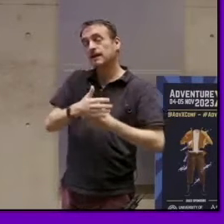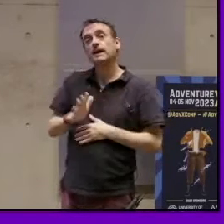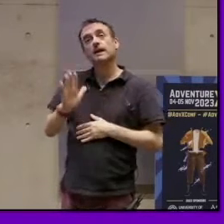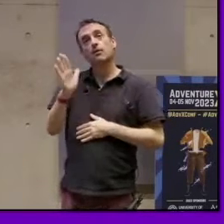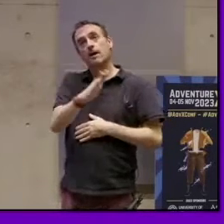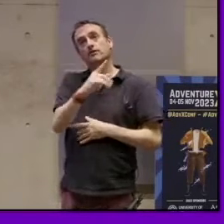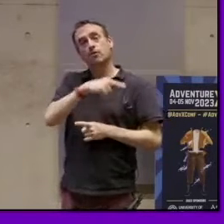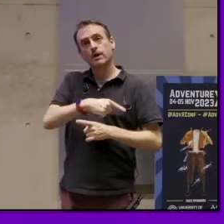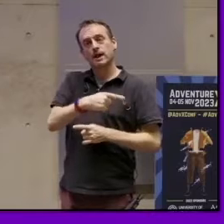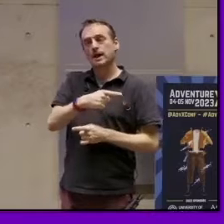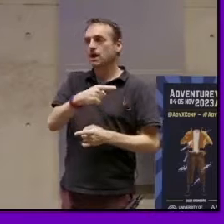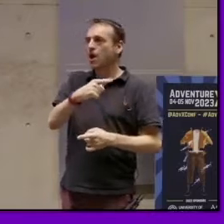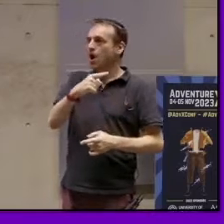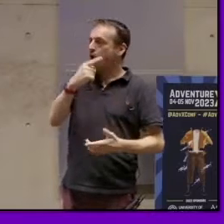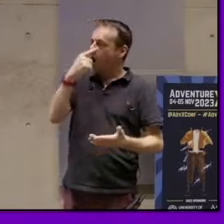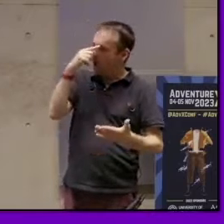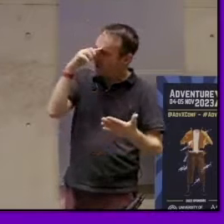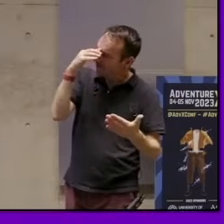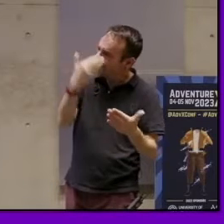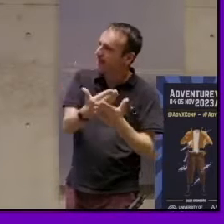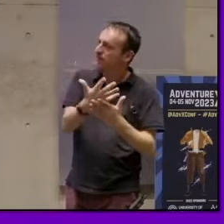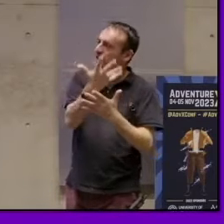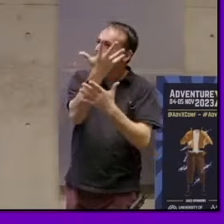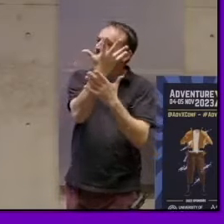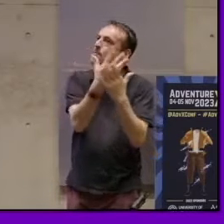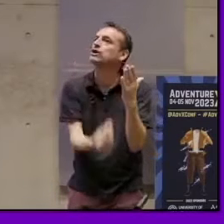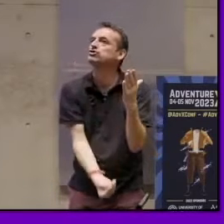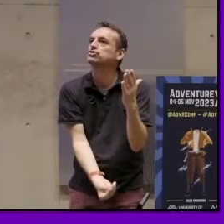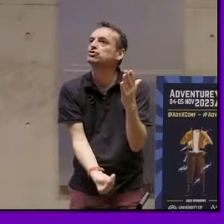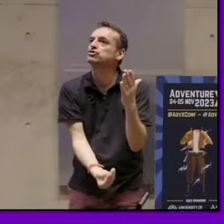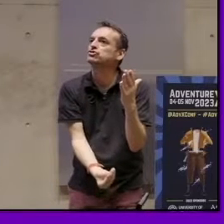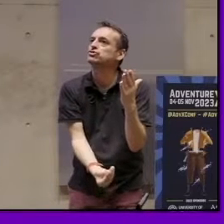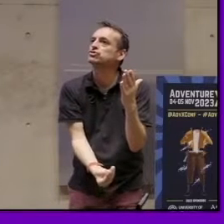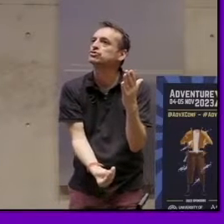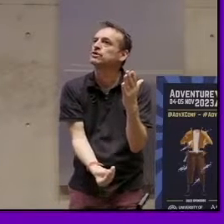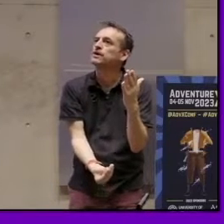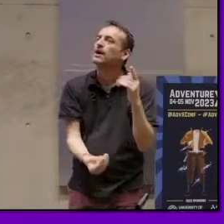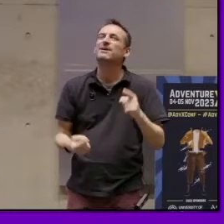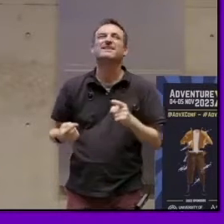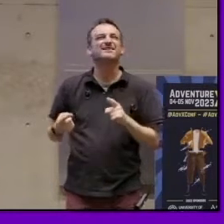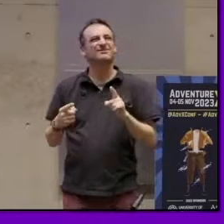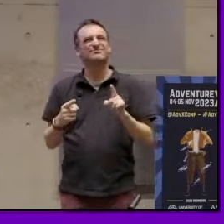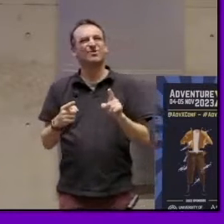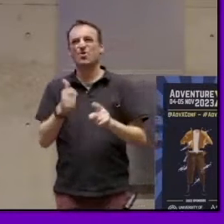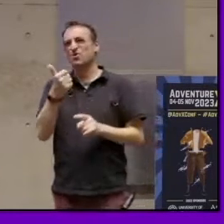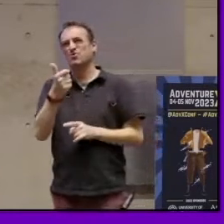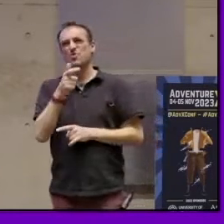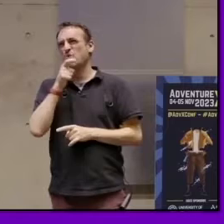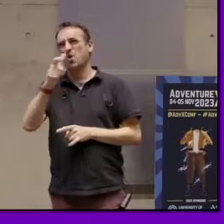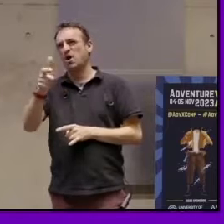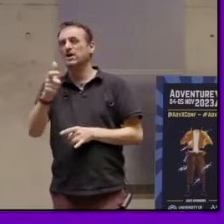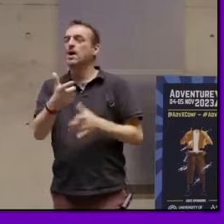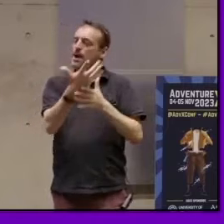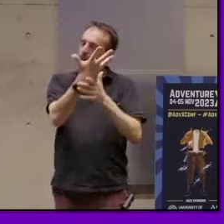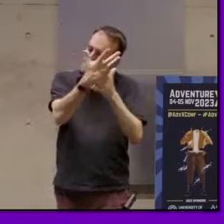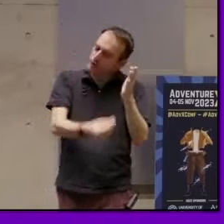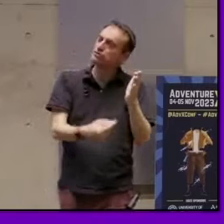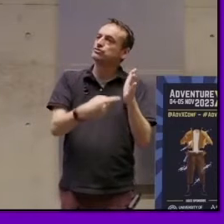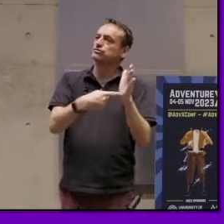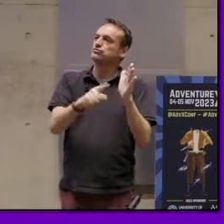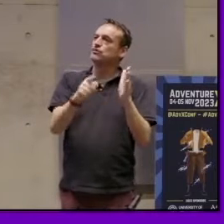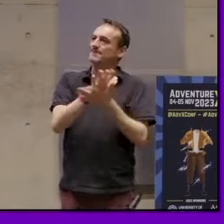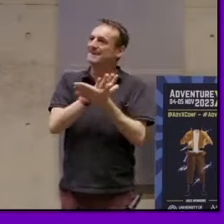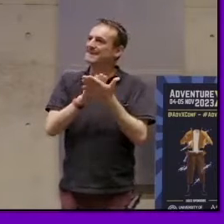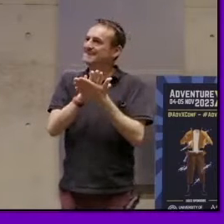obsessed with immersion, not in the sense, and we all know that immersion is a terrible word in this context, but let's go with it, right? Immersion here